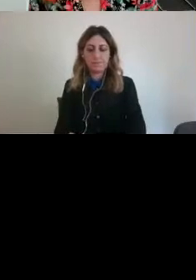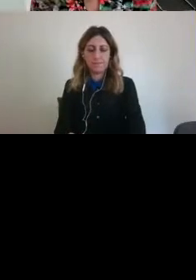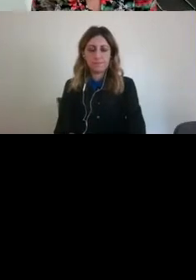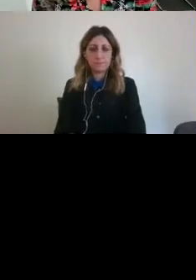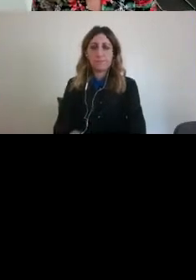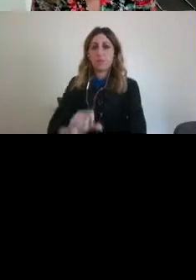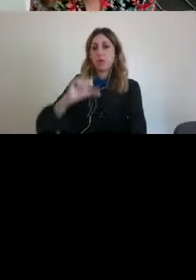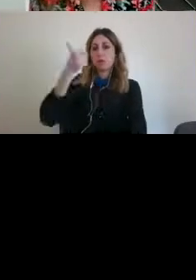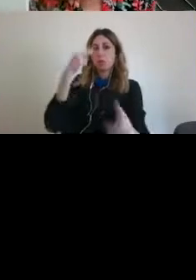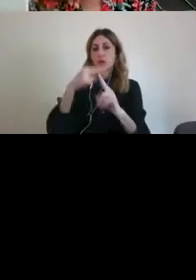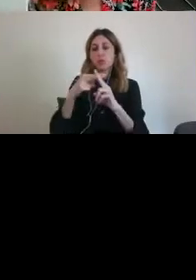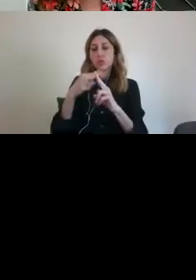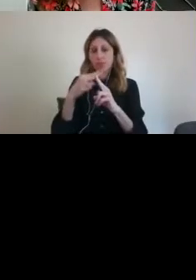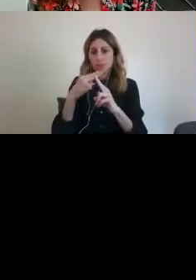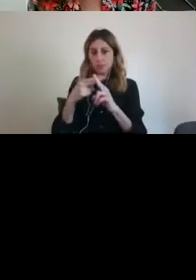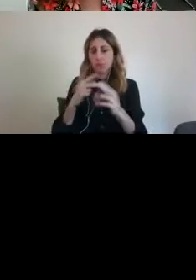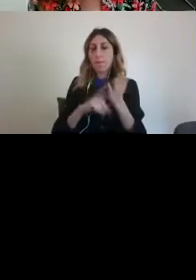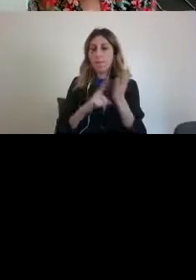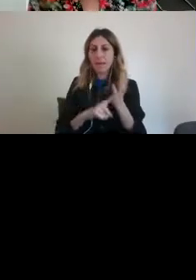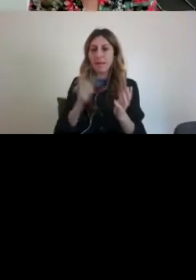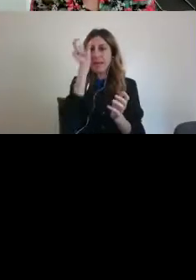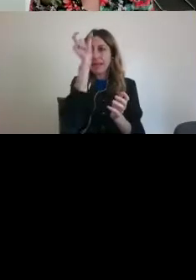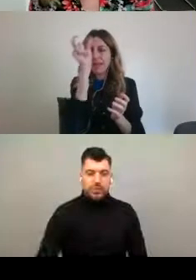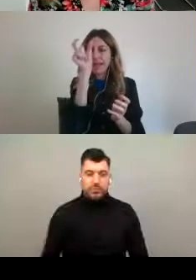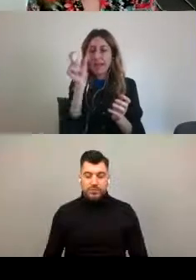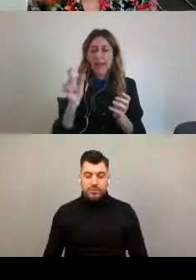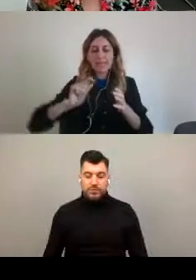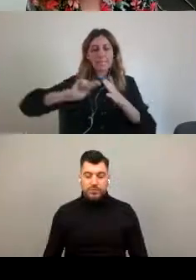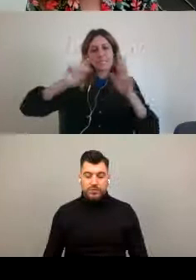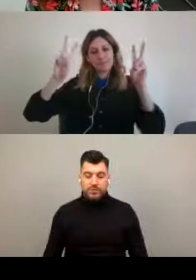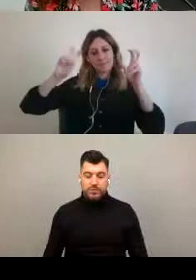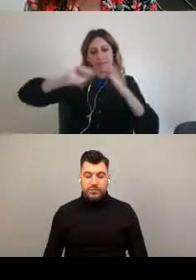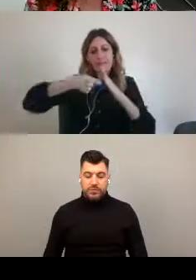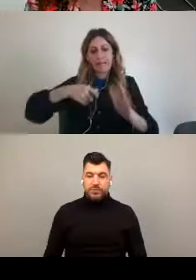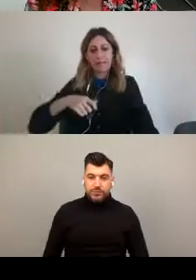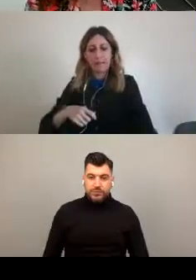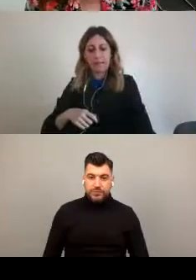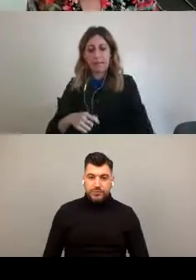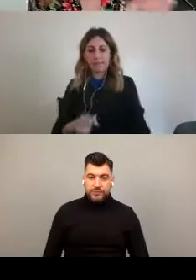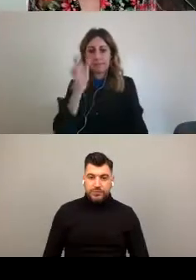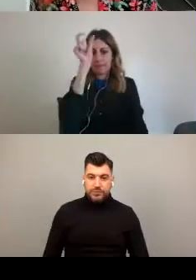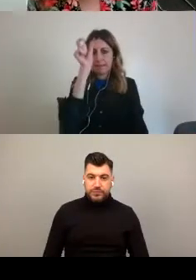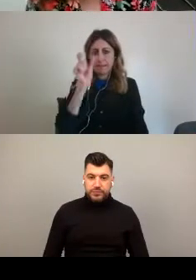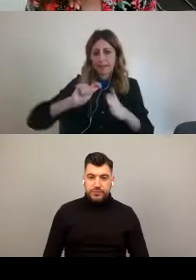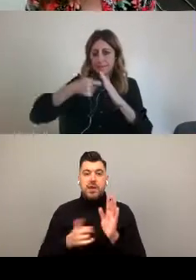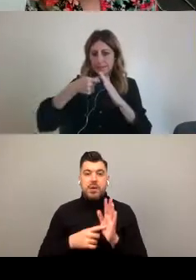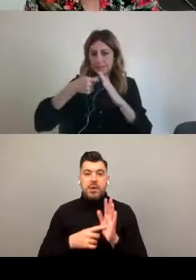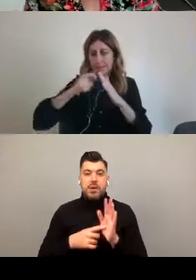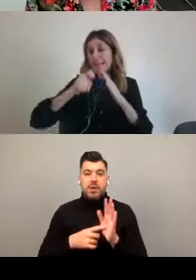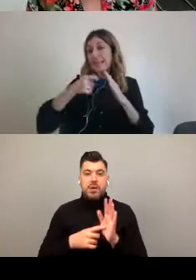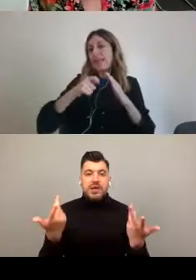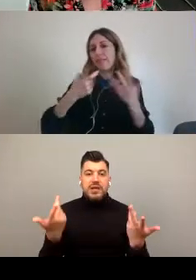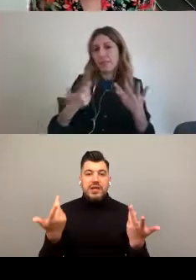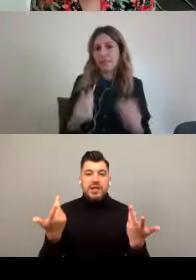research. SEO always starts with keyword research. You should know what your audience is searching for. You need to think about it, and